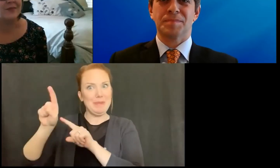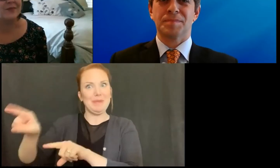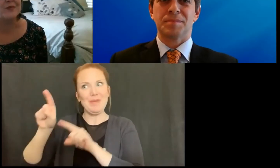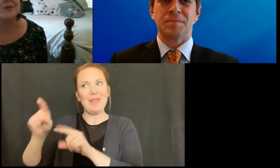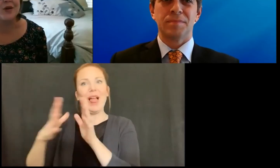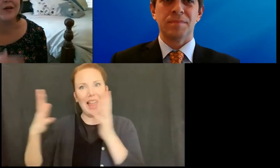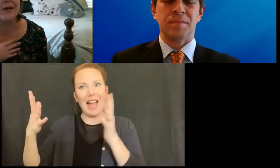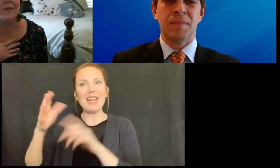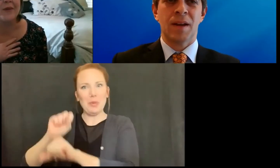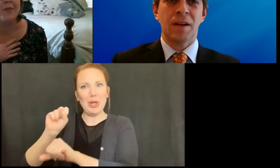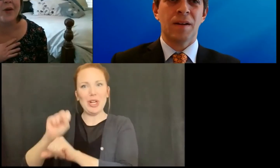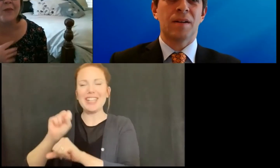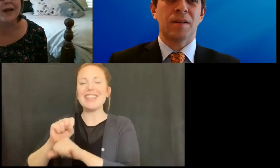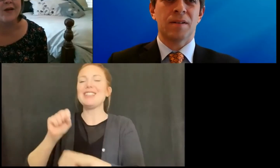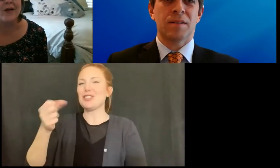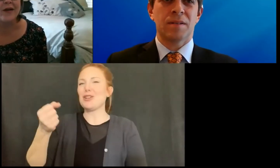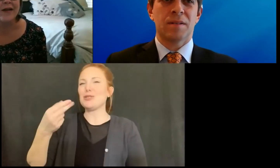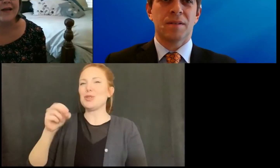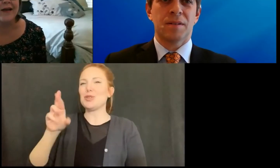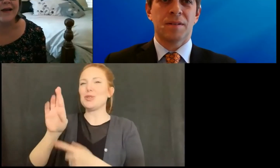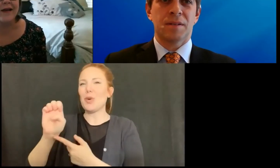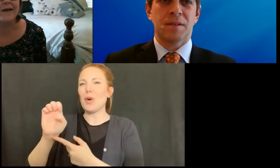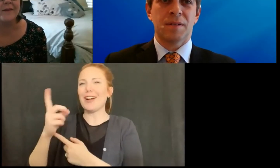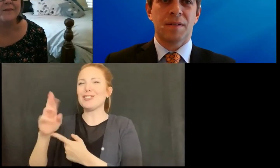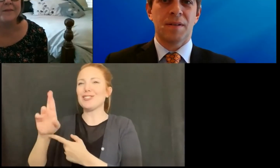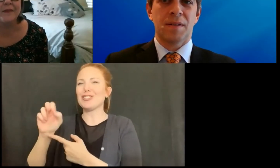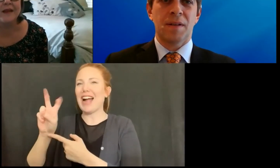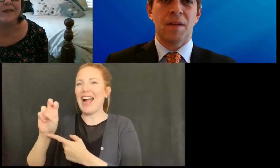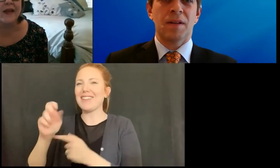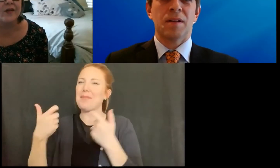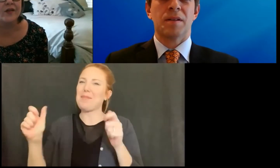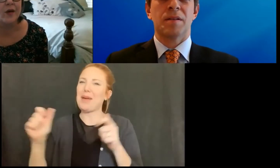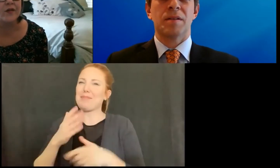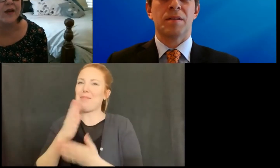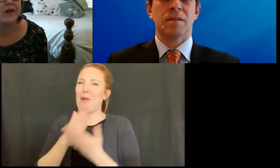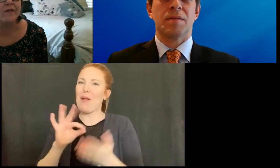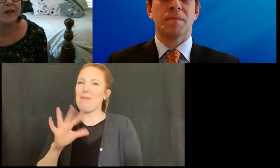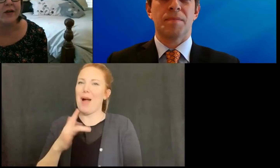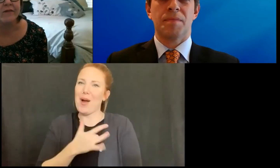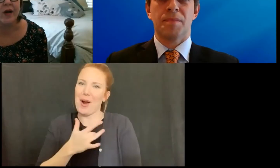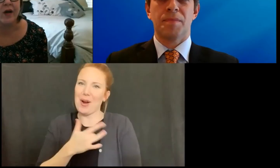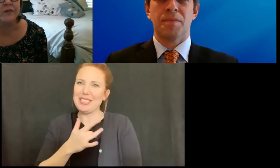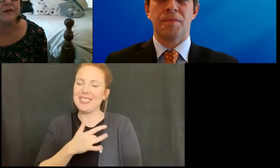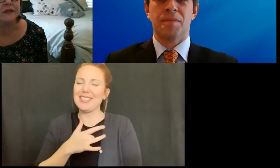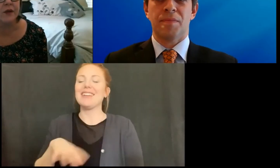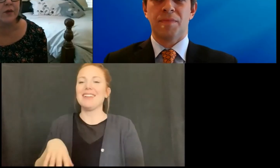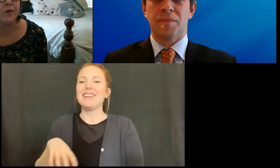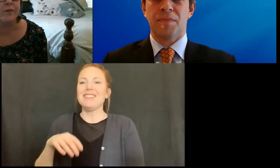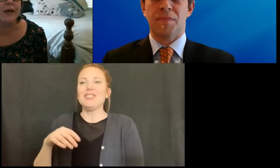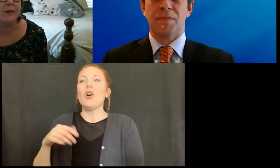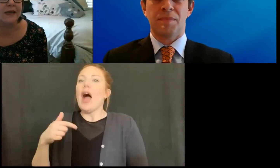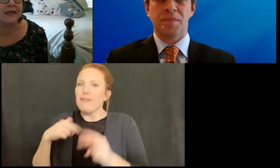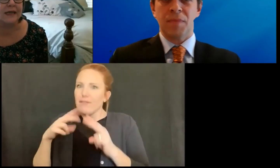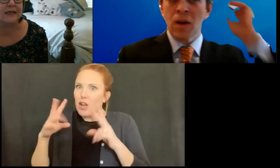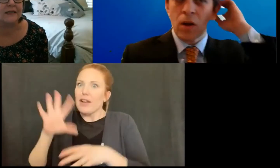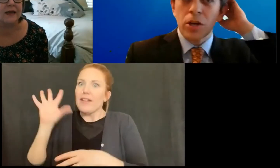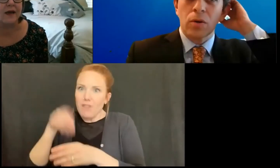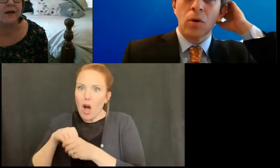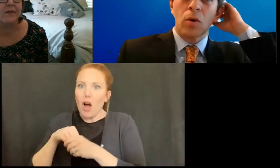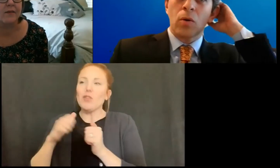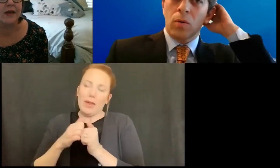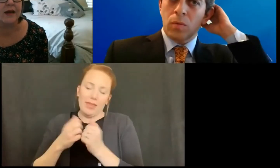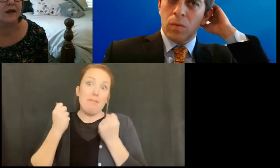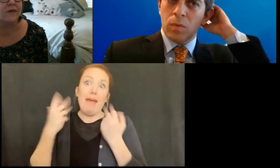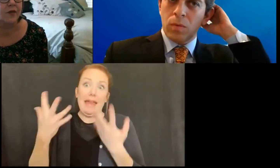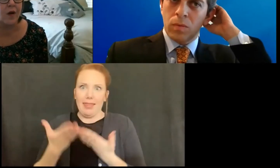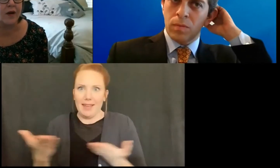a strong, big part of my heart there. So I was very, very involved with many, many things.